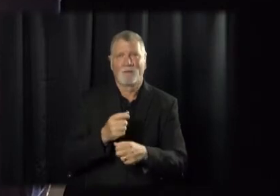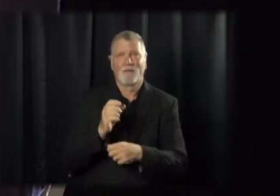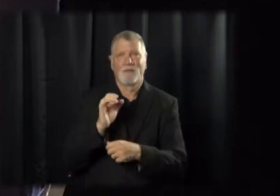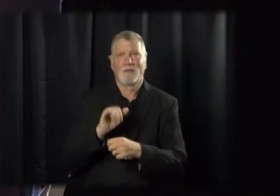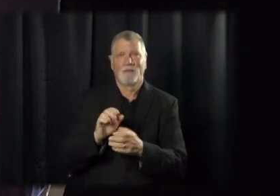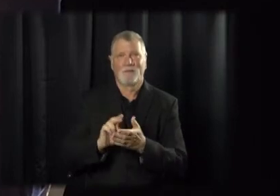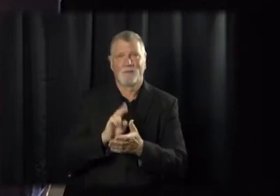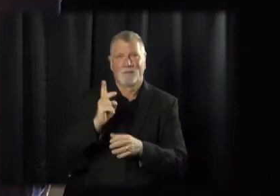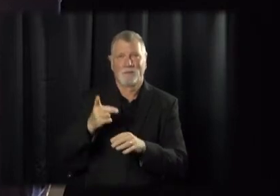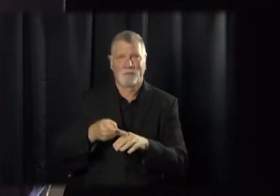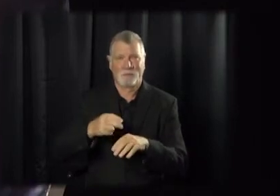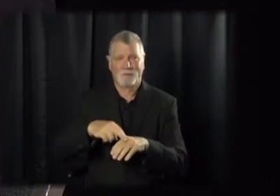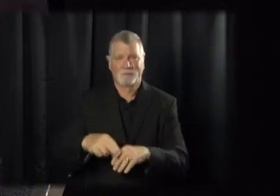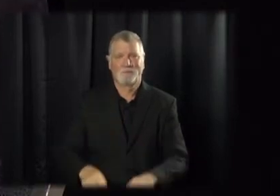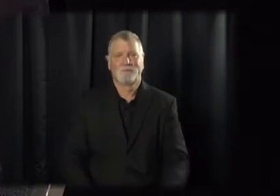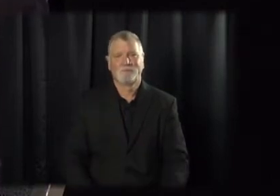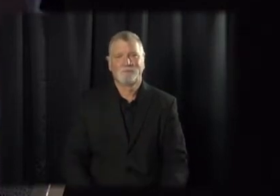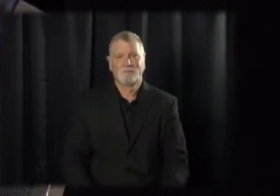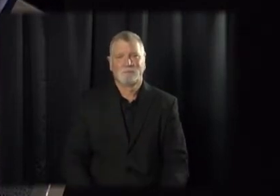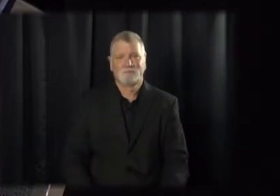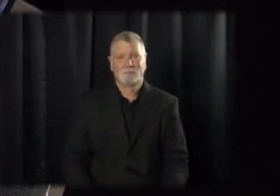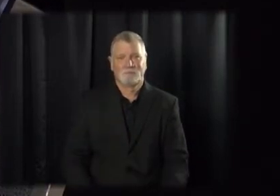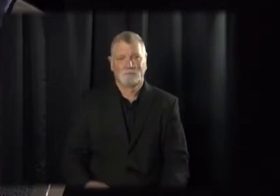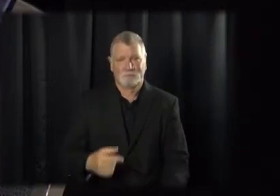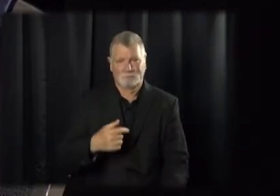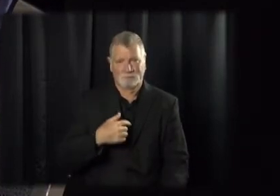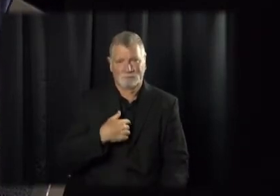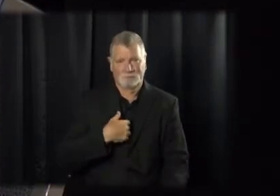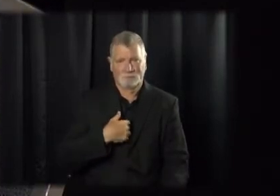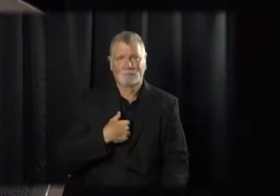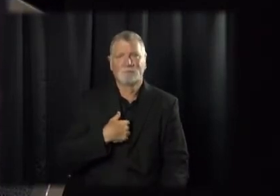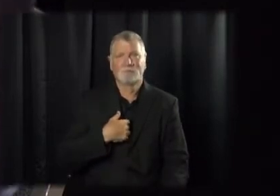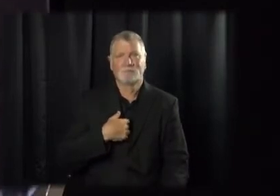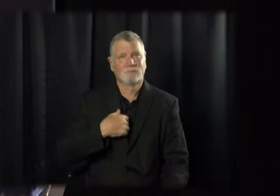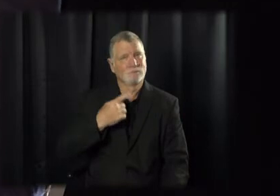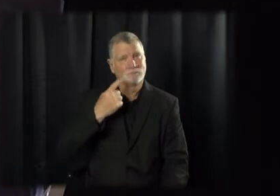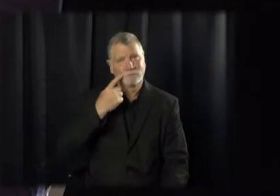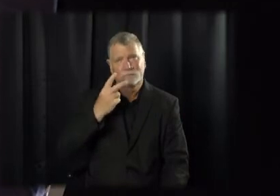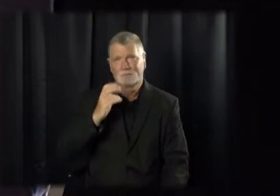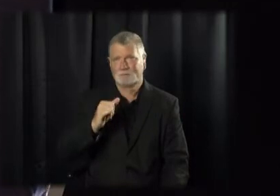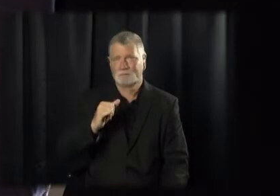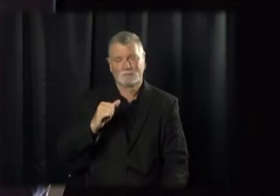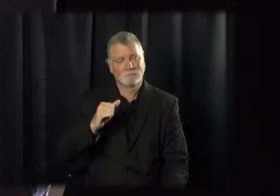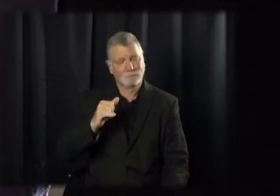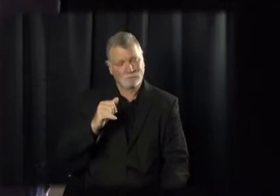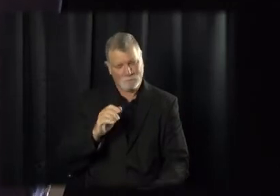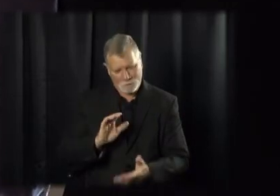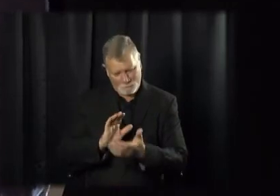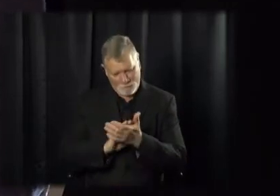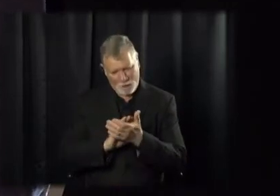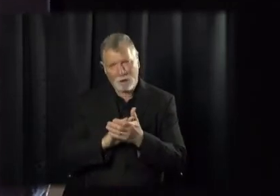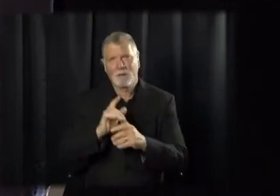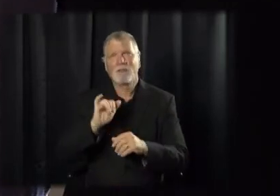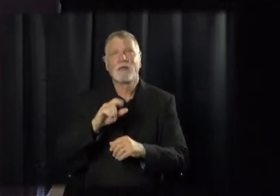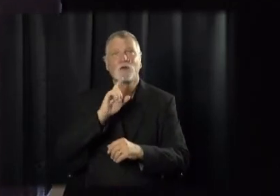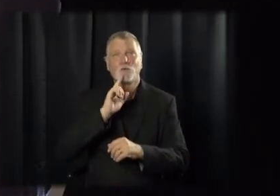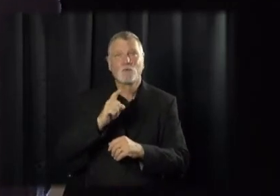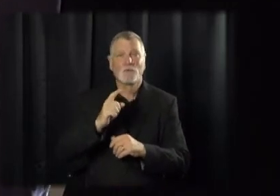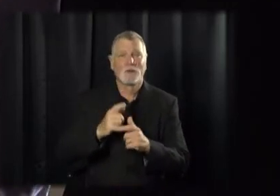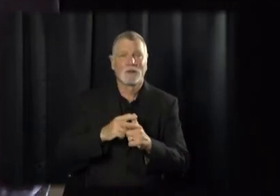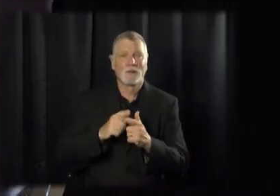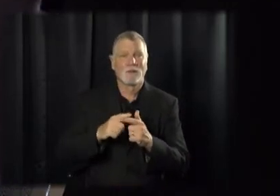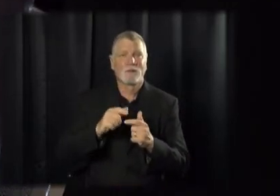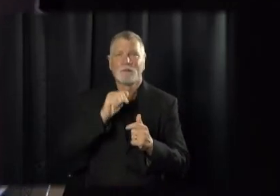the University of Puerto Rico. I take it at face value. Let's validate it. But if that's true,